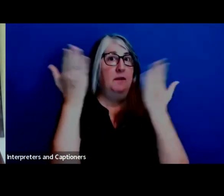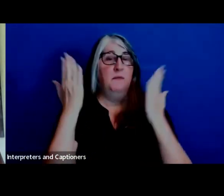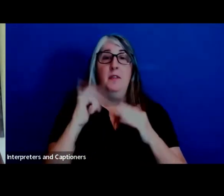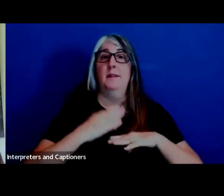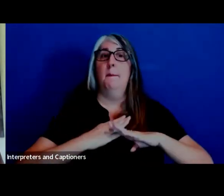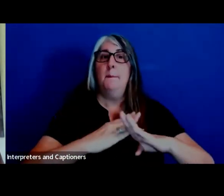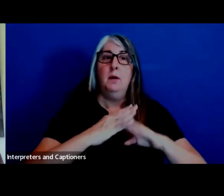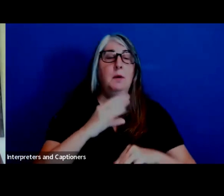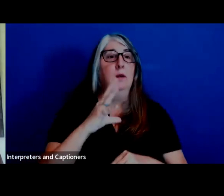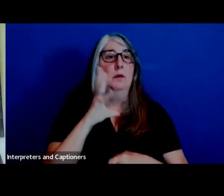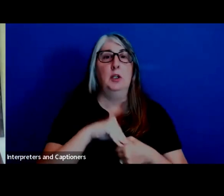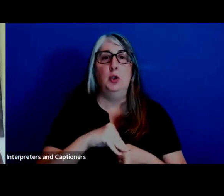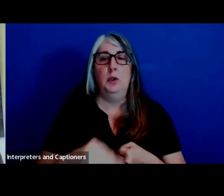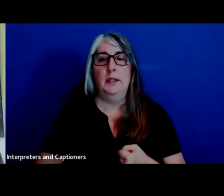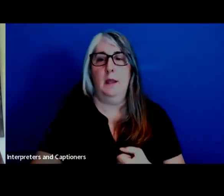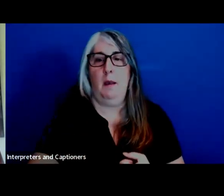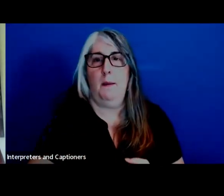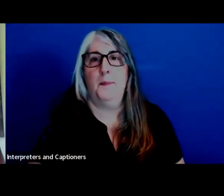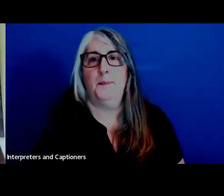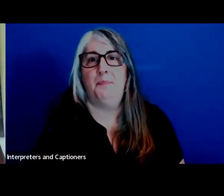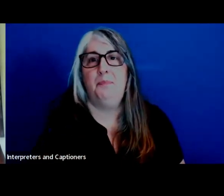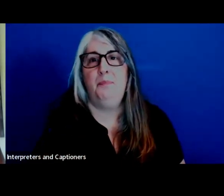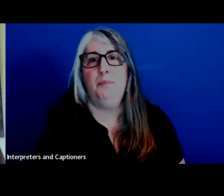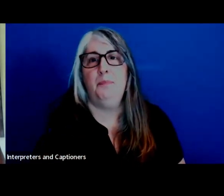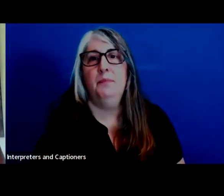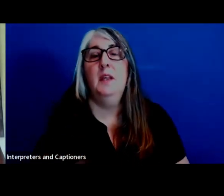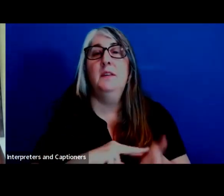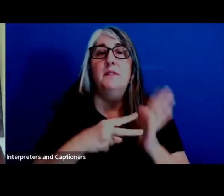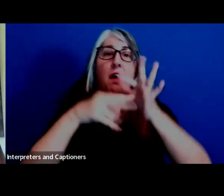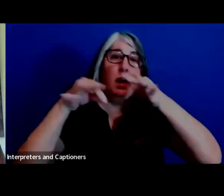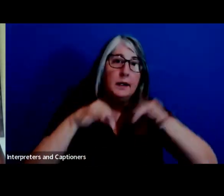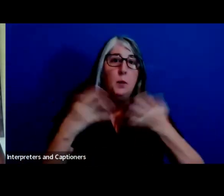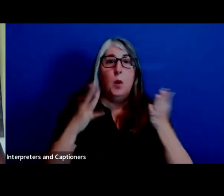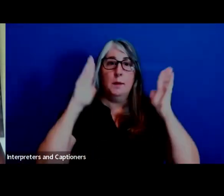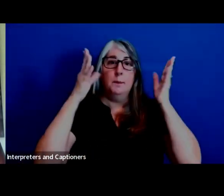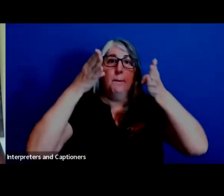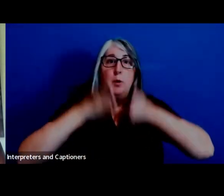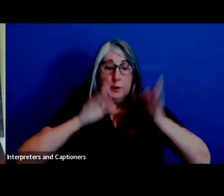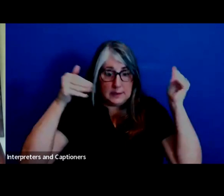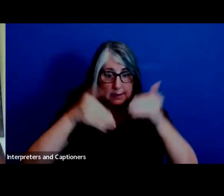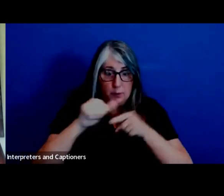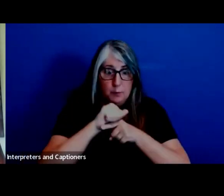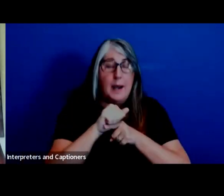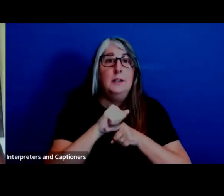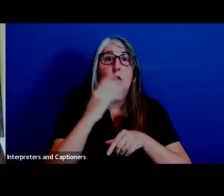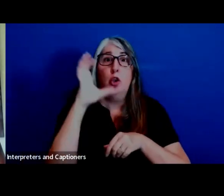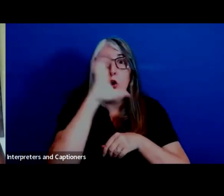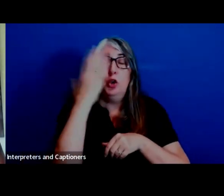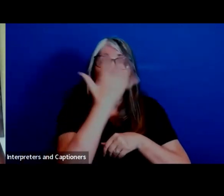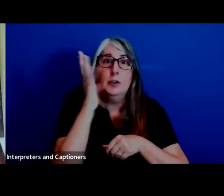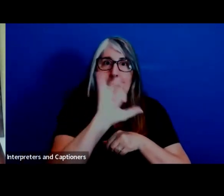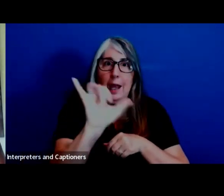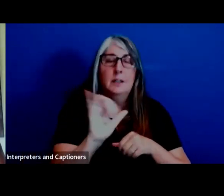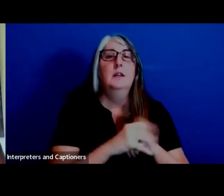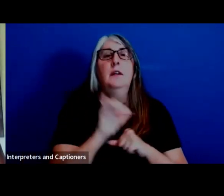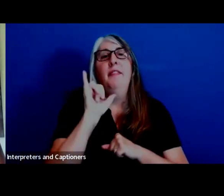barrier, including defining to them what person-centered practices look like, that right away is